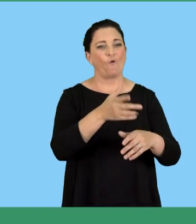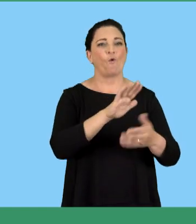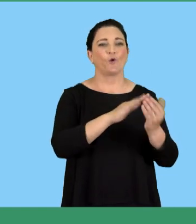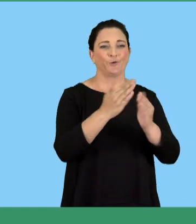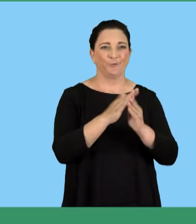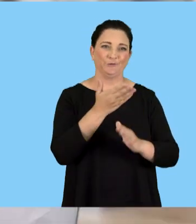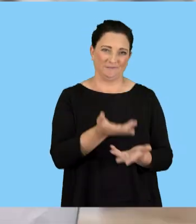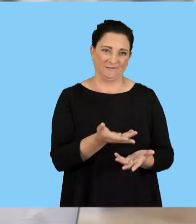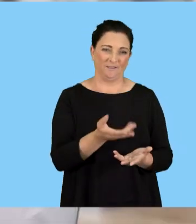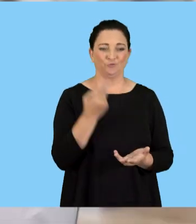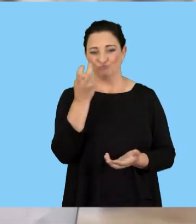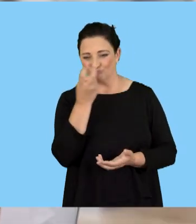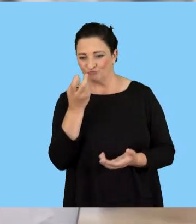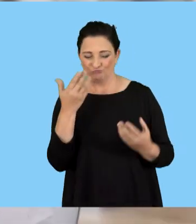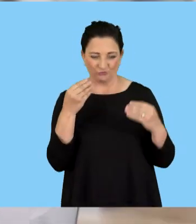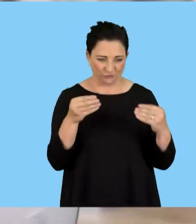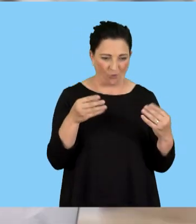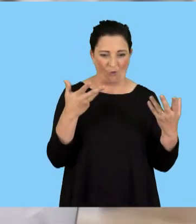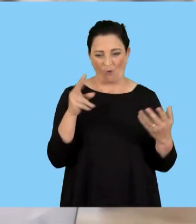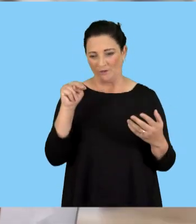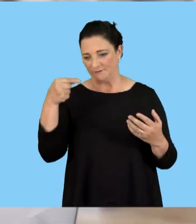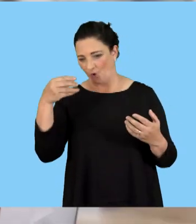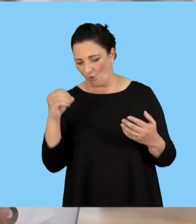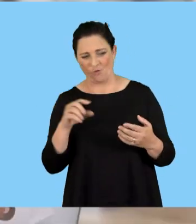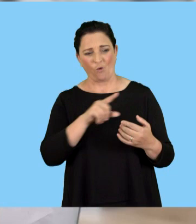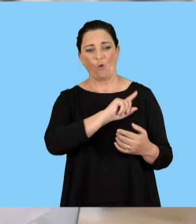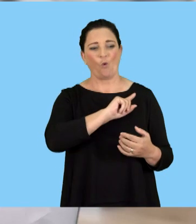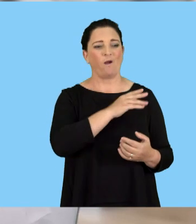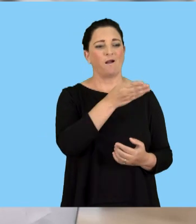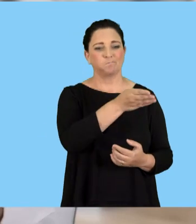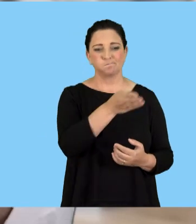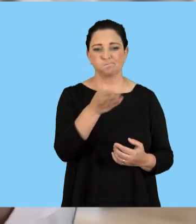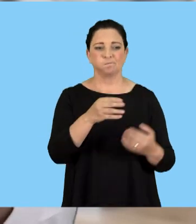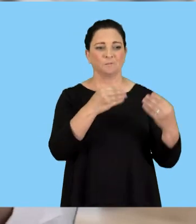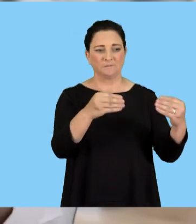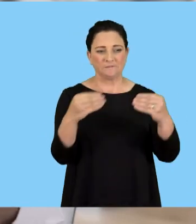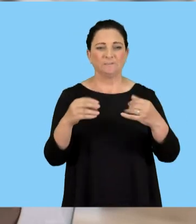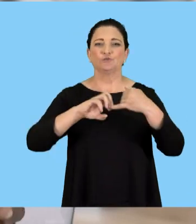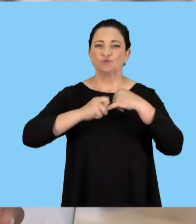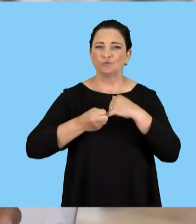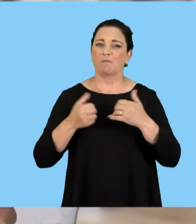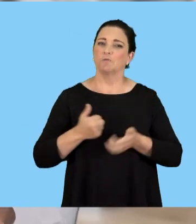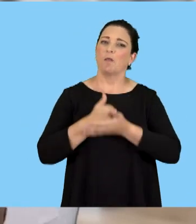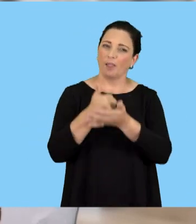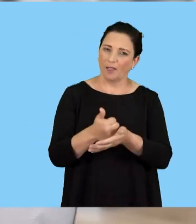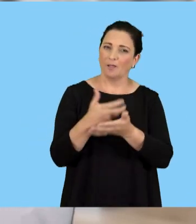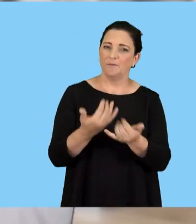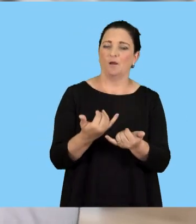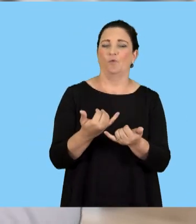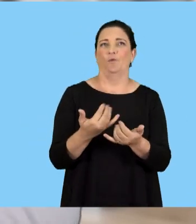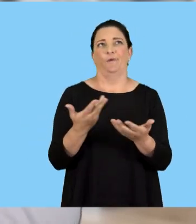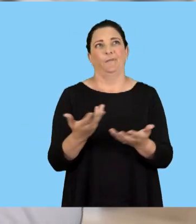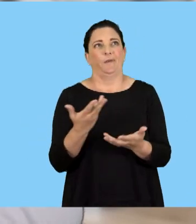for organizations or NGOs that try to help regarding socio-economic issues,